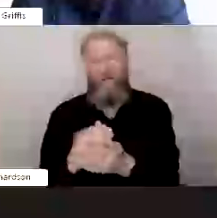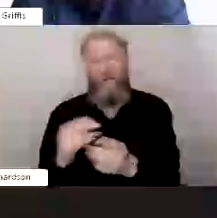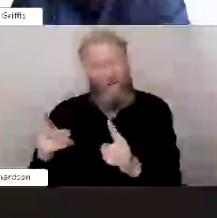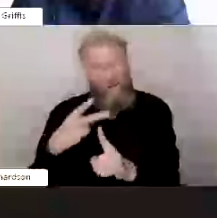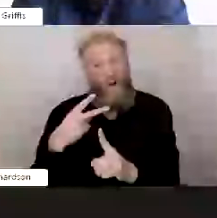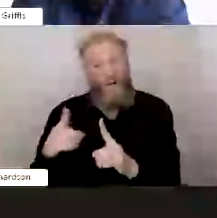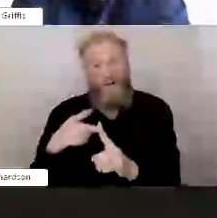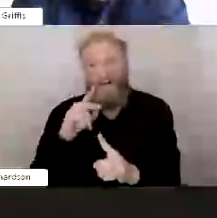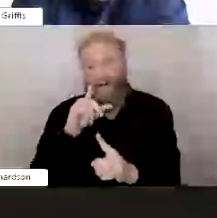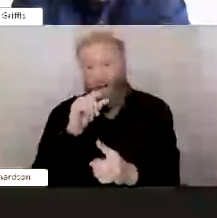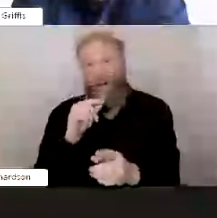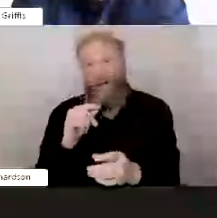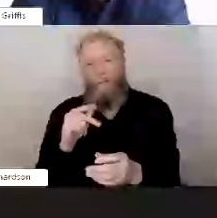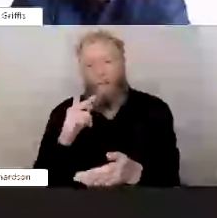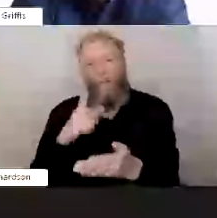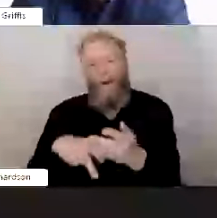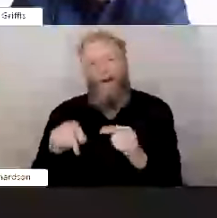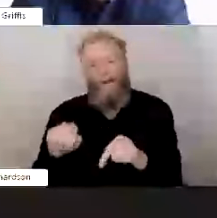element.